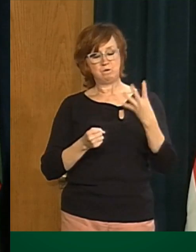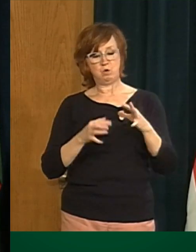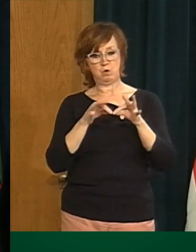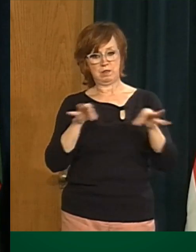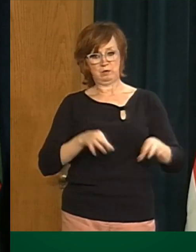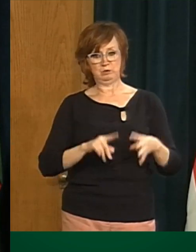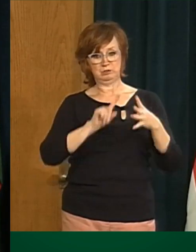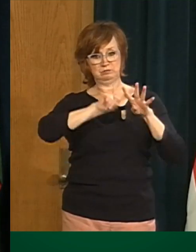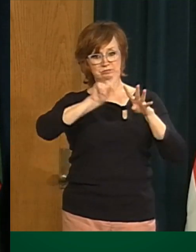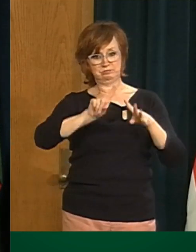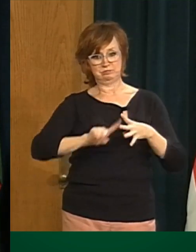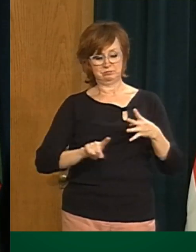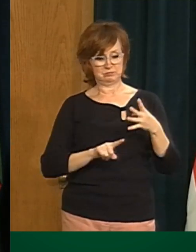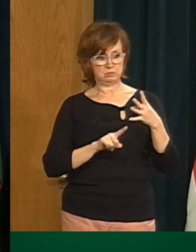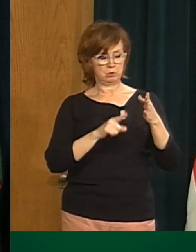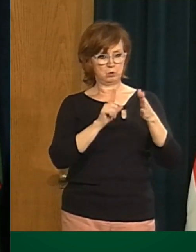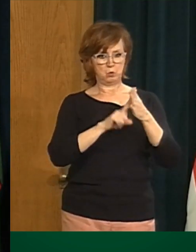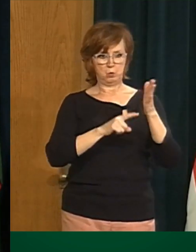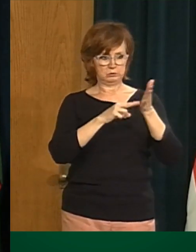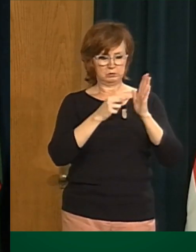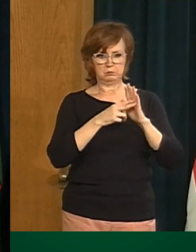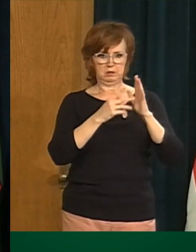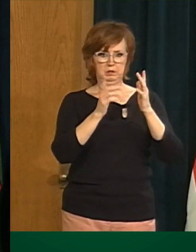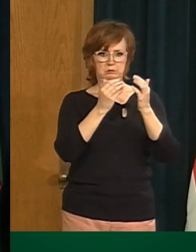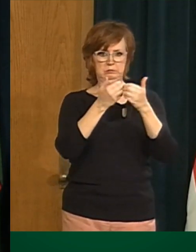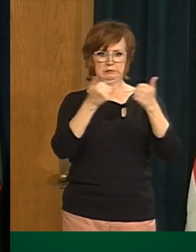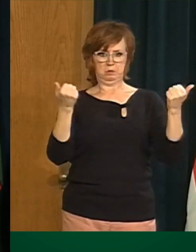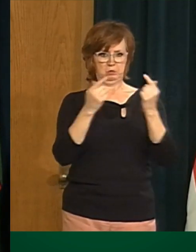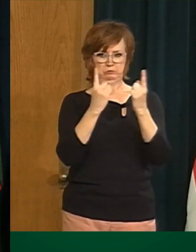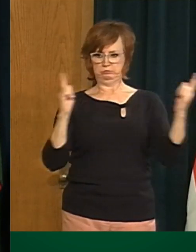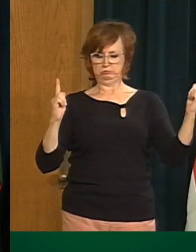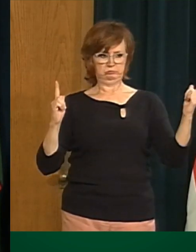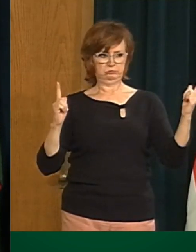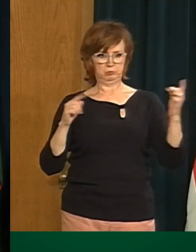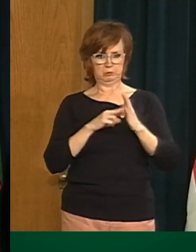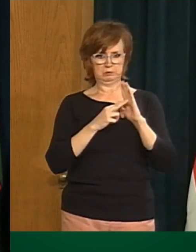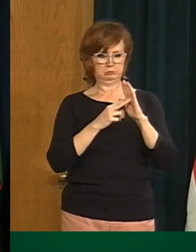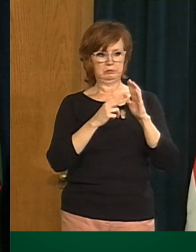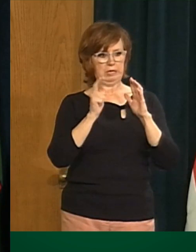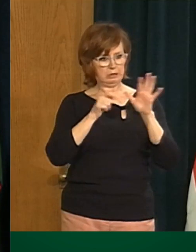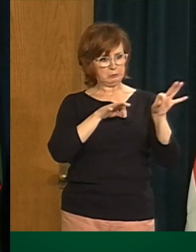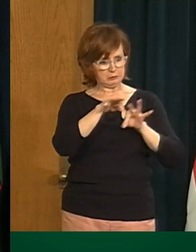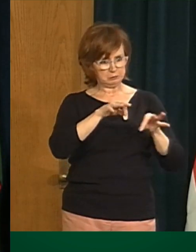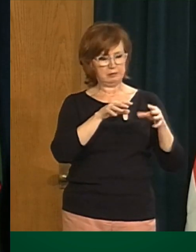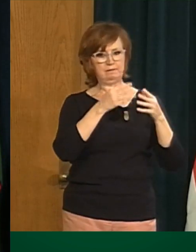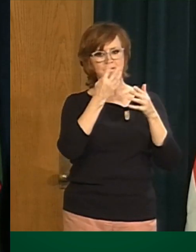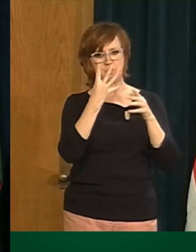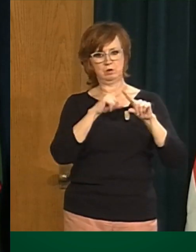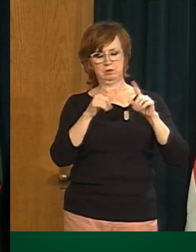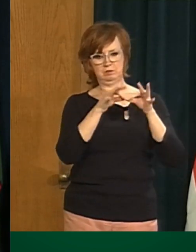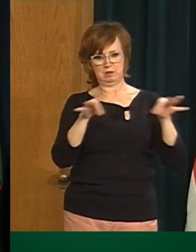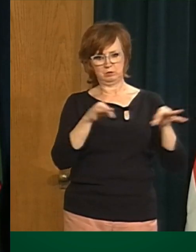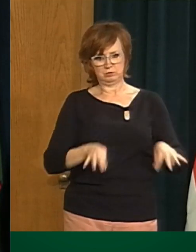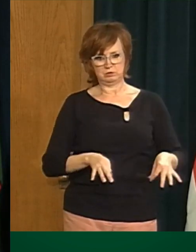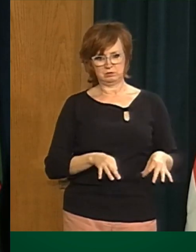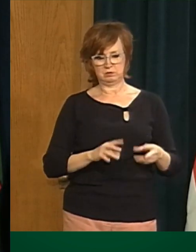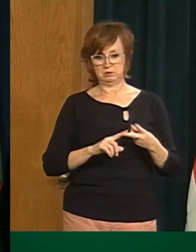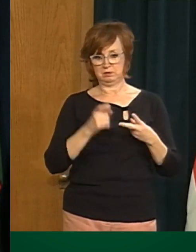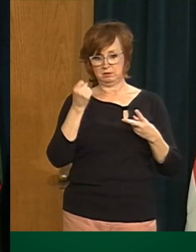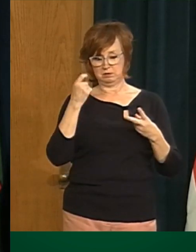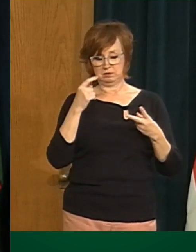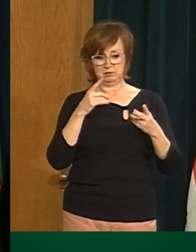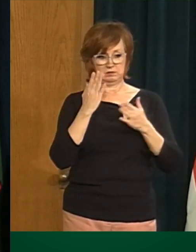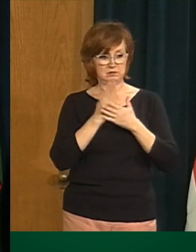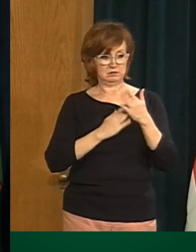talking about the requirement for physical distancing. But we must also understand that many of these communities are very rural and